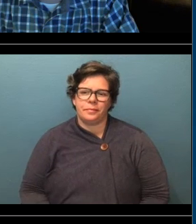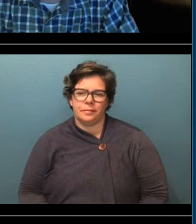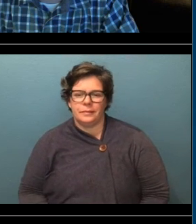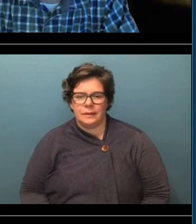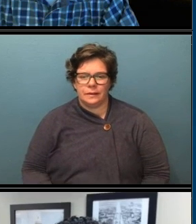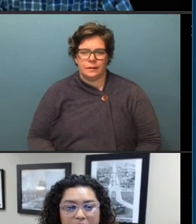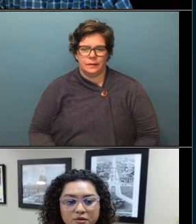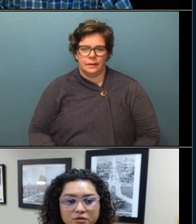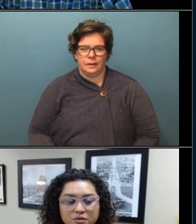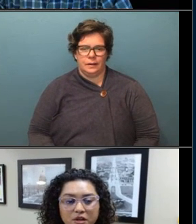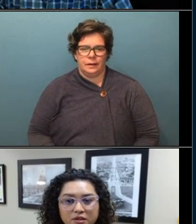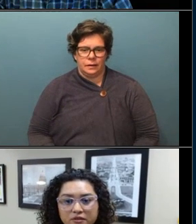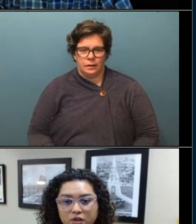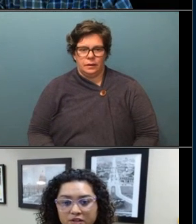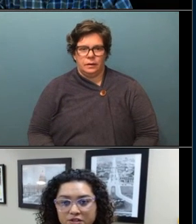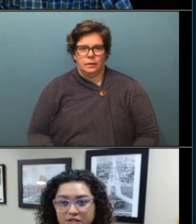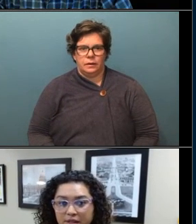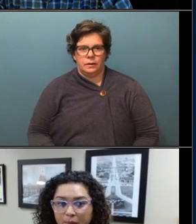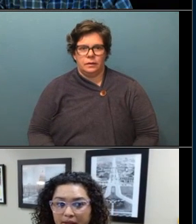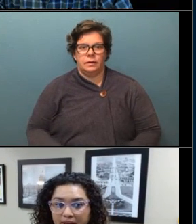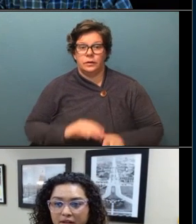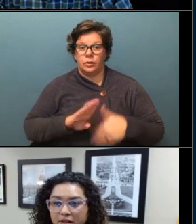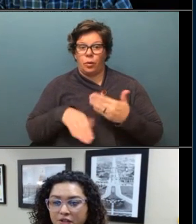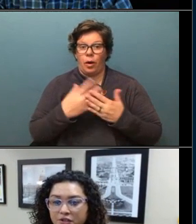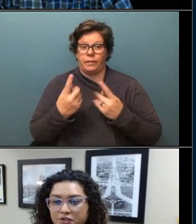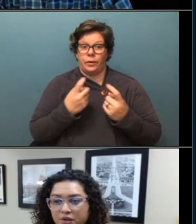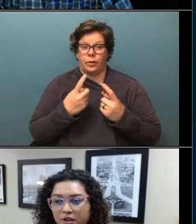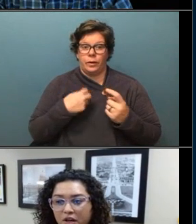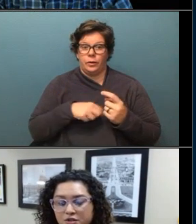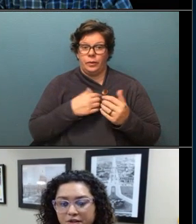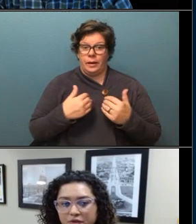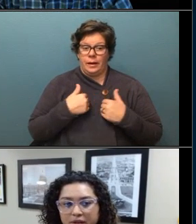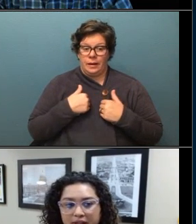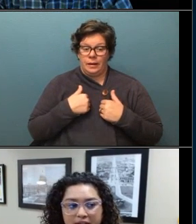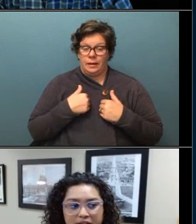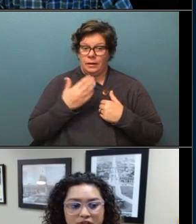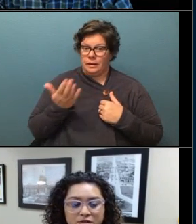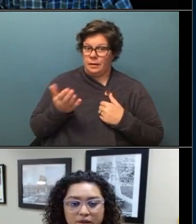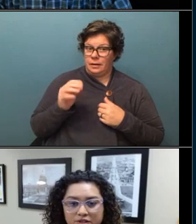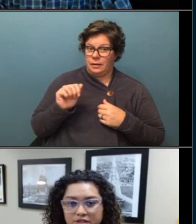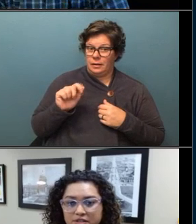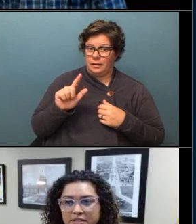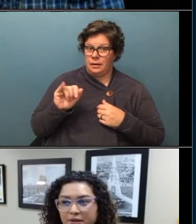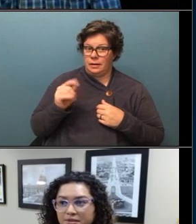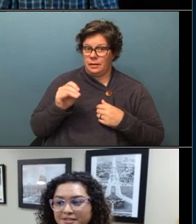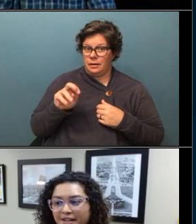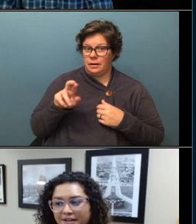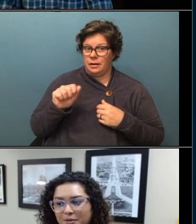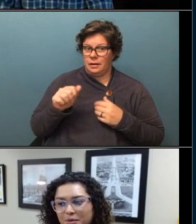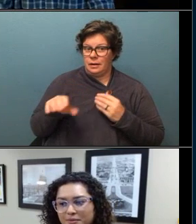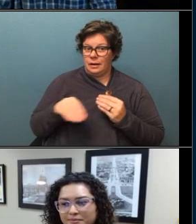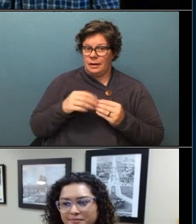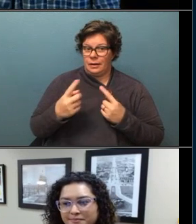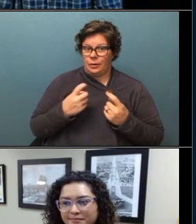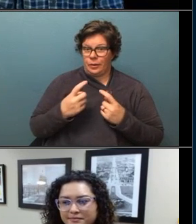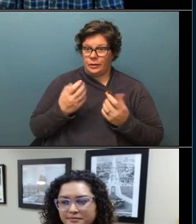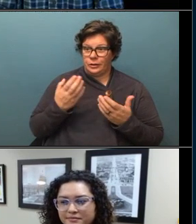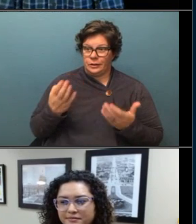So at this time, those were all of the questions that we had. So Alejandra, if you had any additional questions, now is the